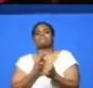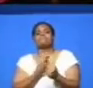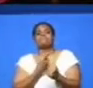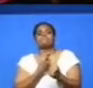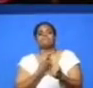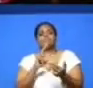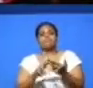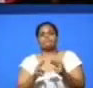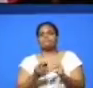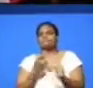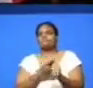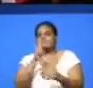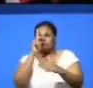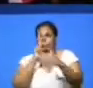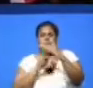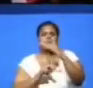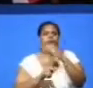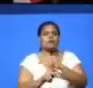the prophecy